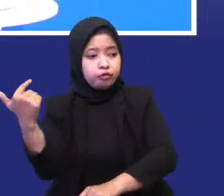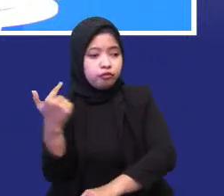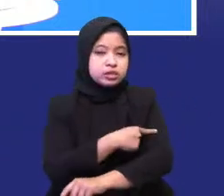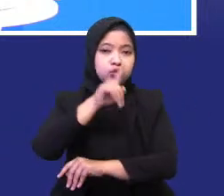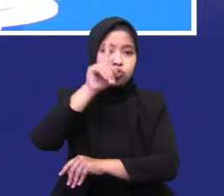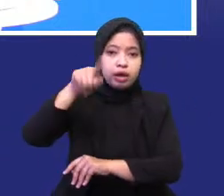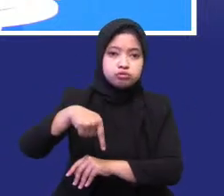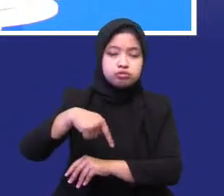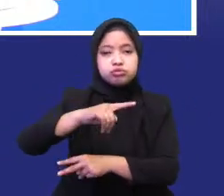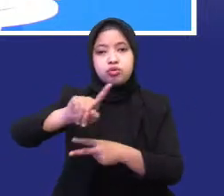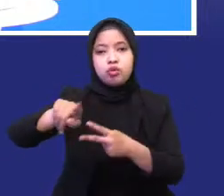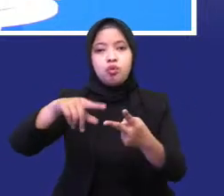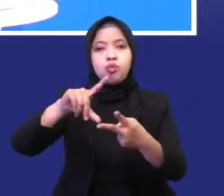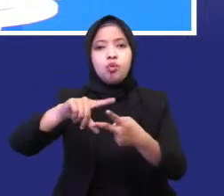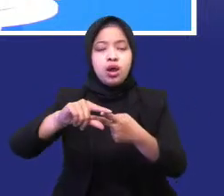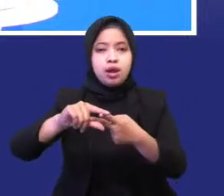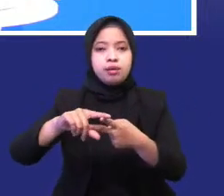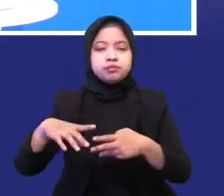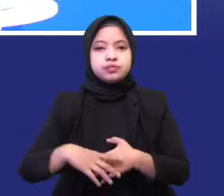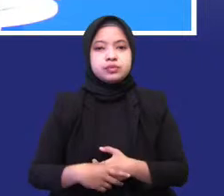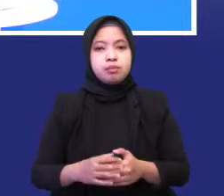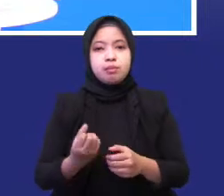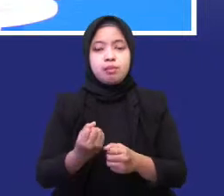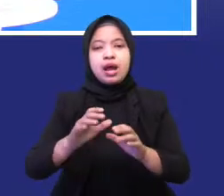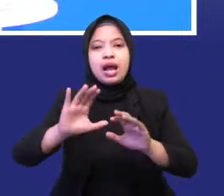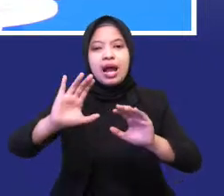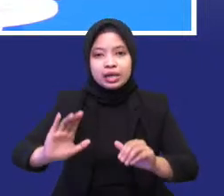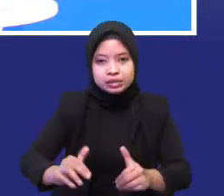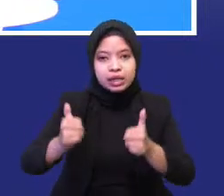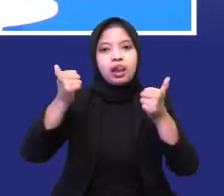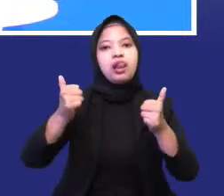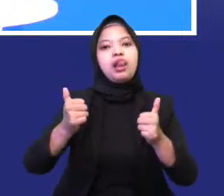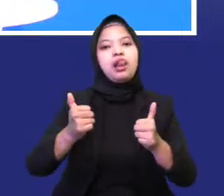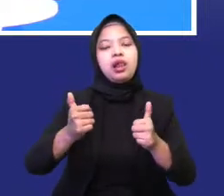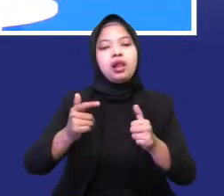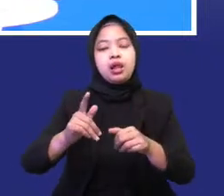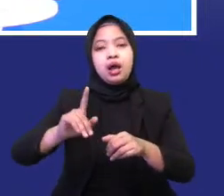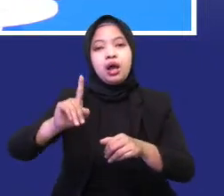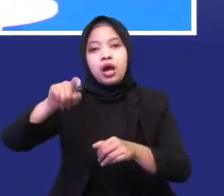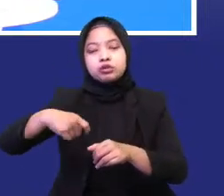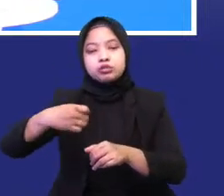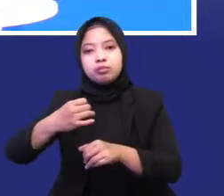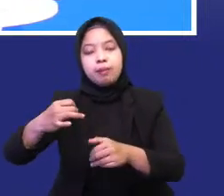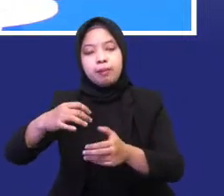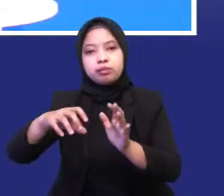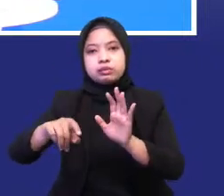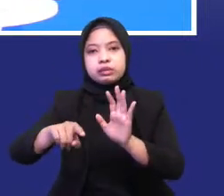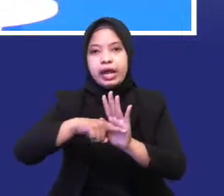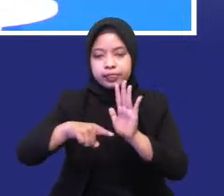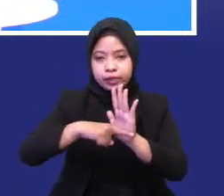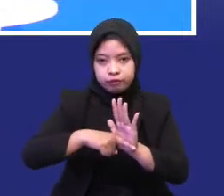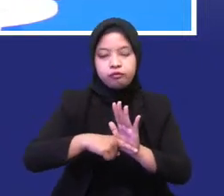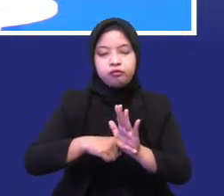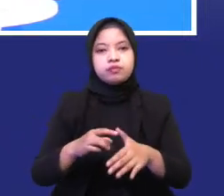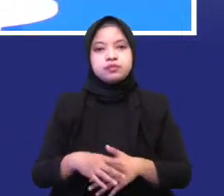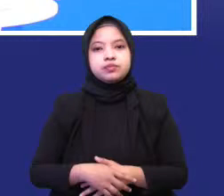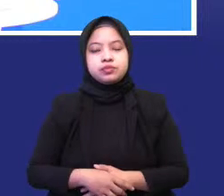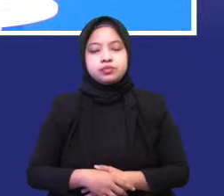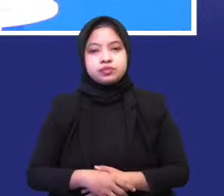we also want to get the results of the clinical trials and informations